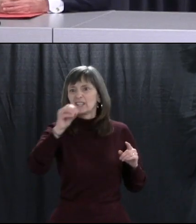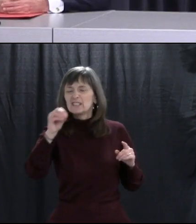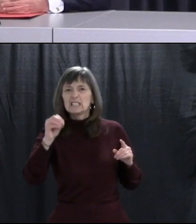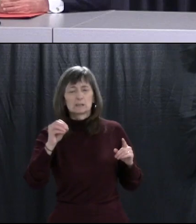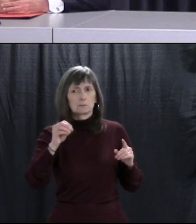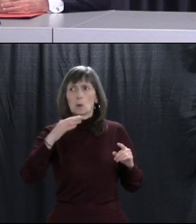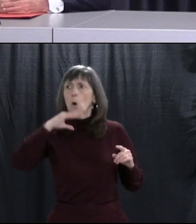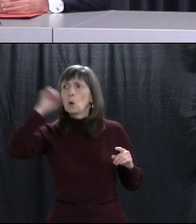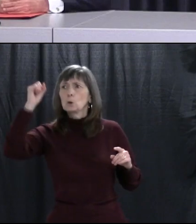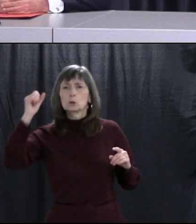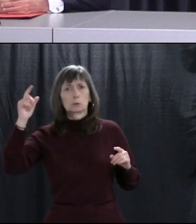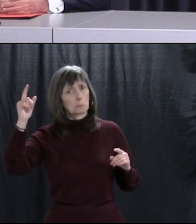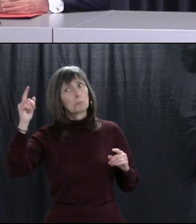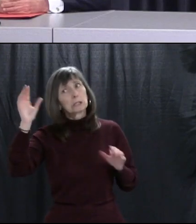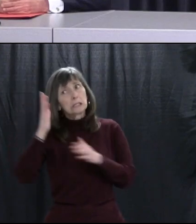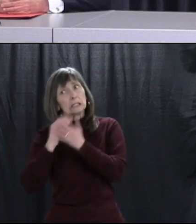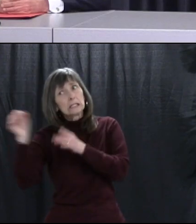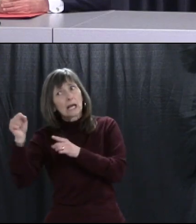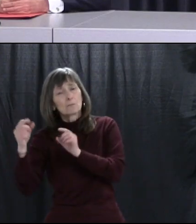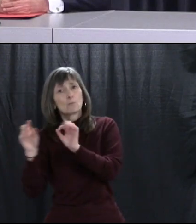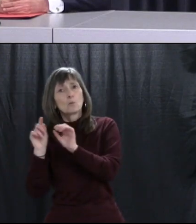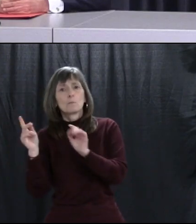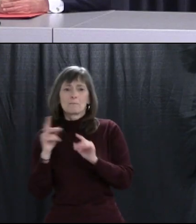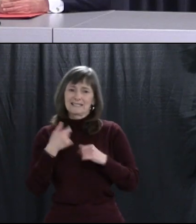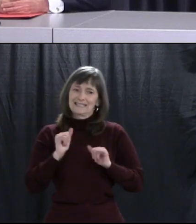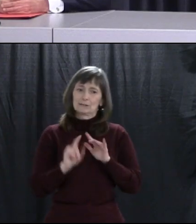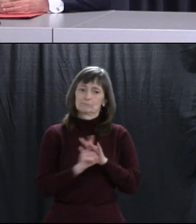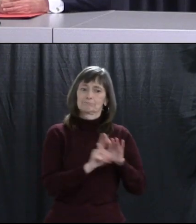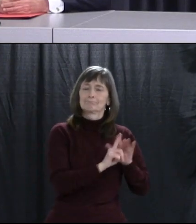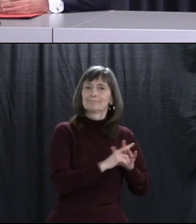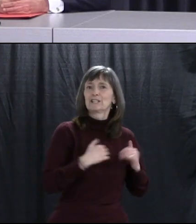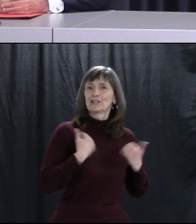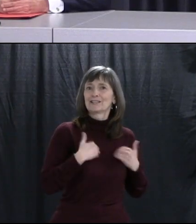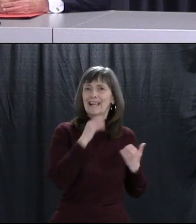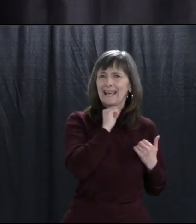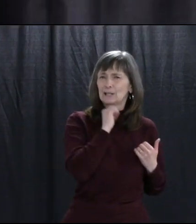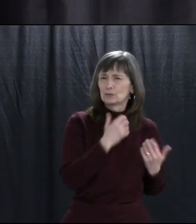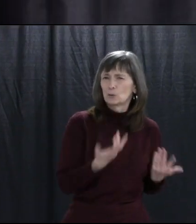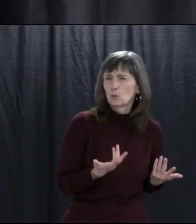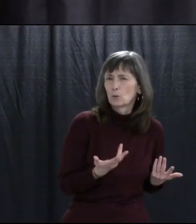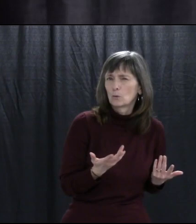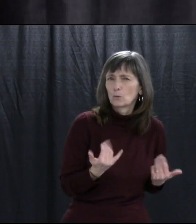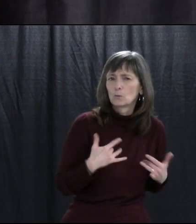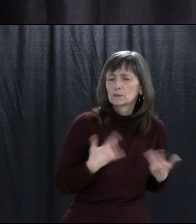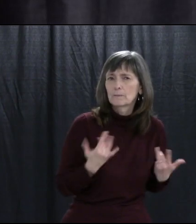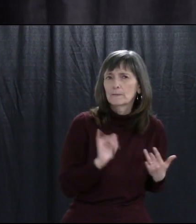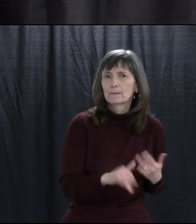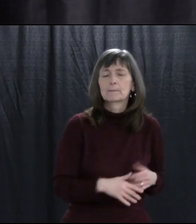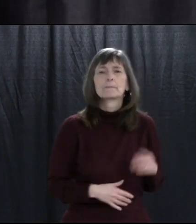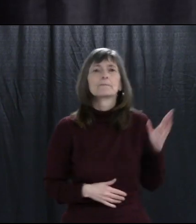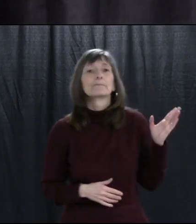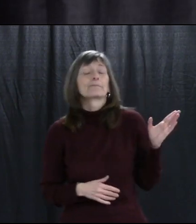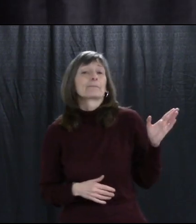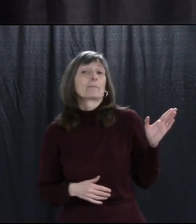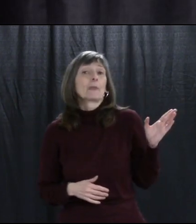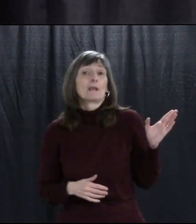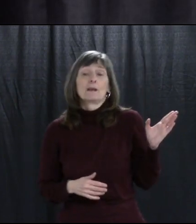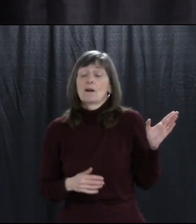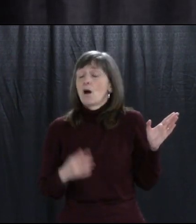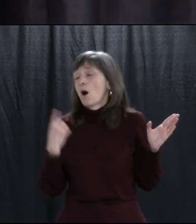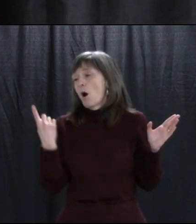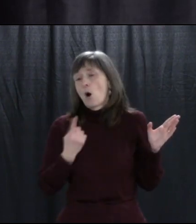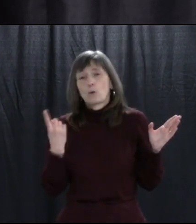how it's evolved now and it's in younger people as well? So I mean, there were always younger people who were